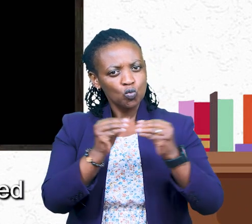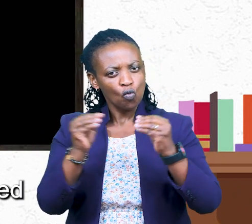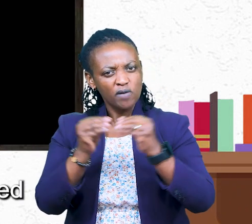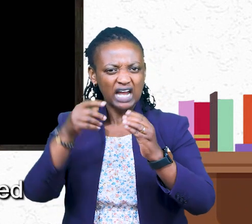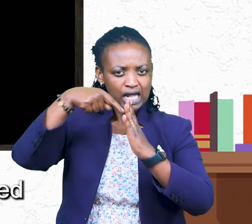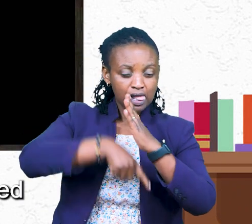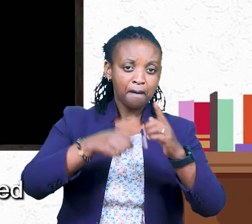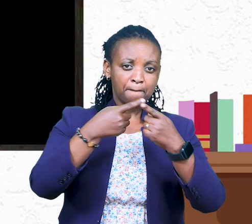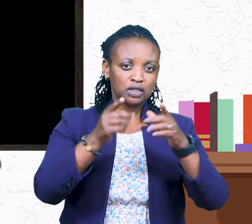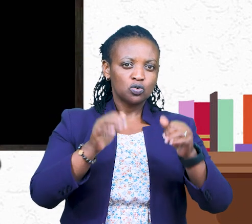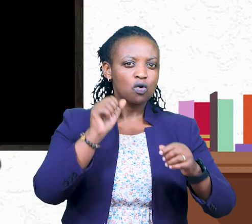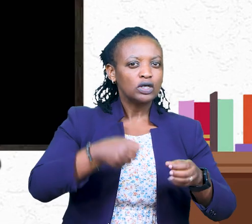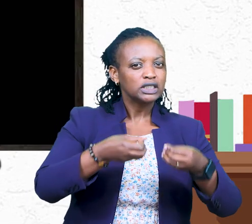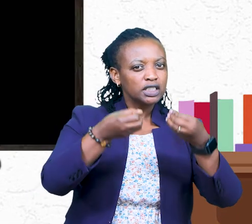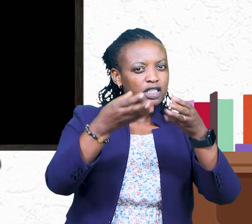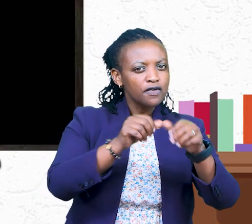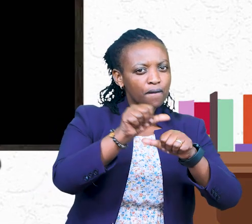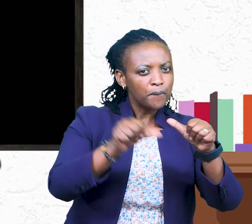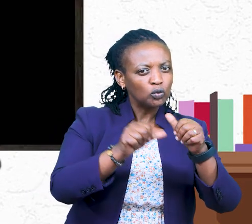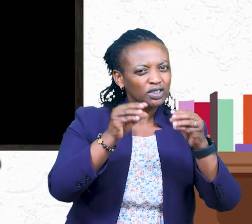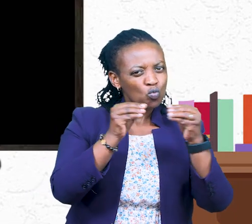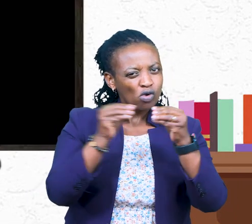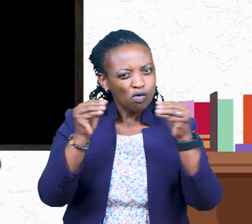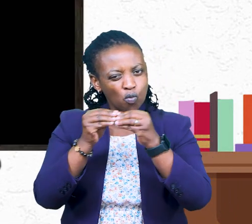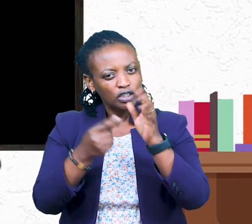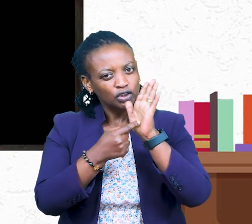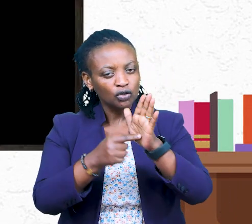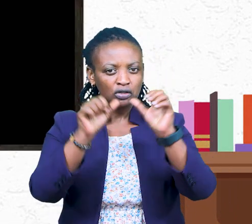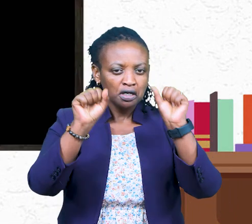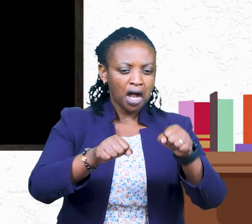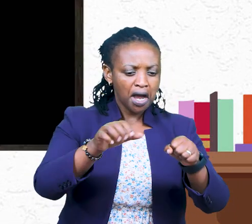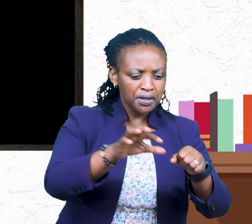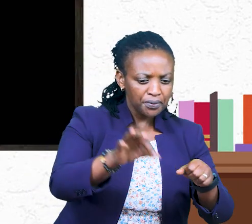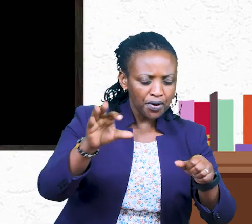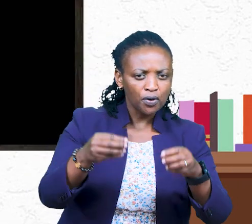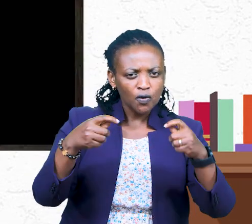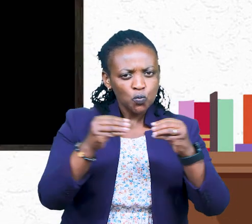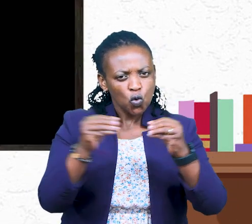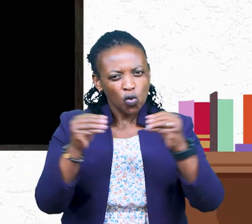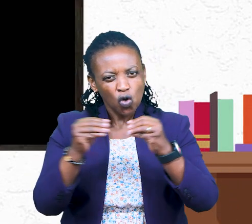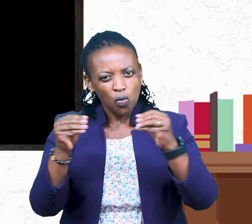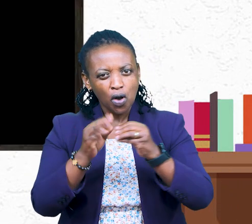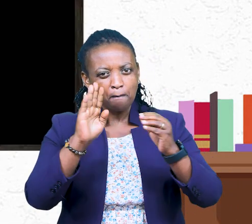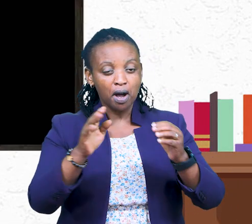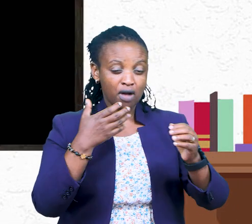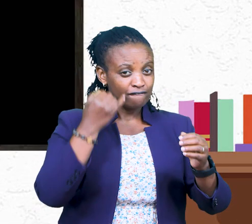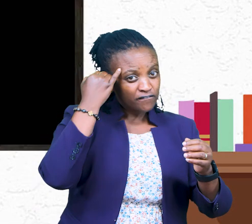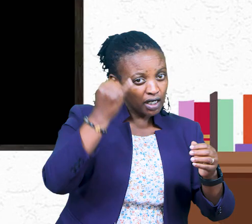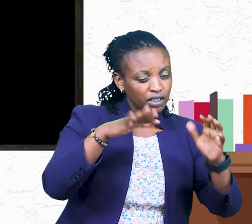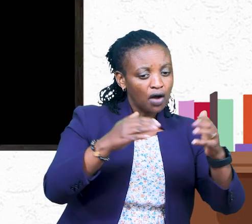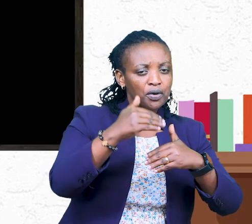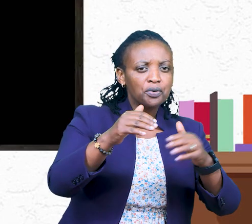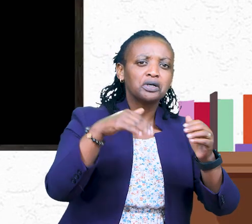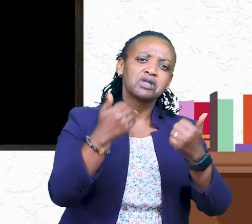characteristics individually in detail, but today I just want to kind of give you a little bit of an overview so you can identify magnets and so that you'll kind of have a